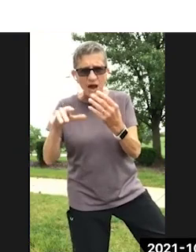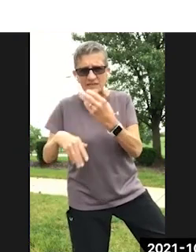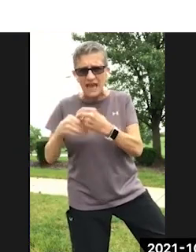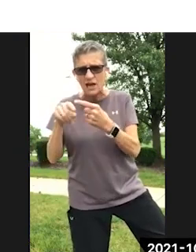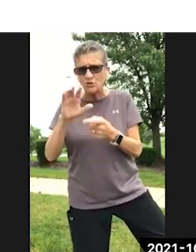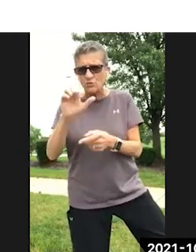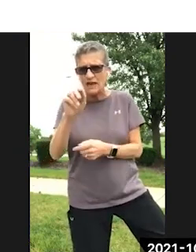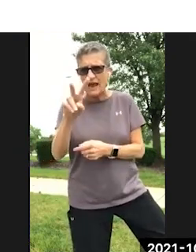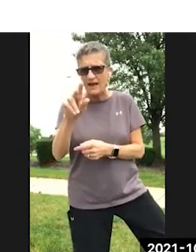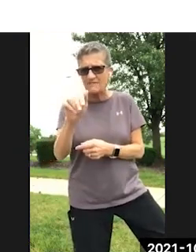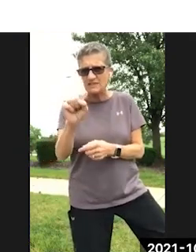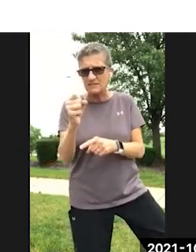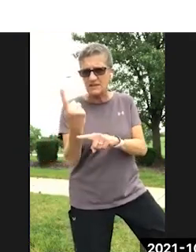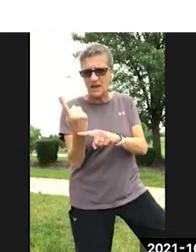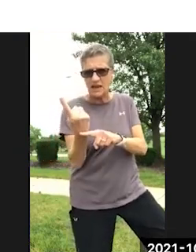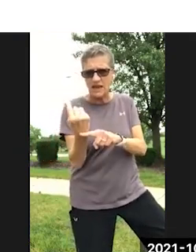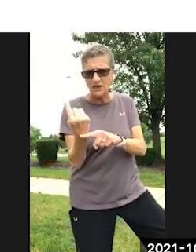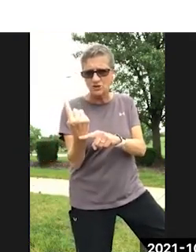year.